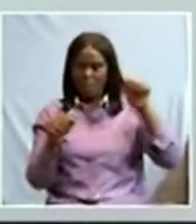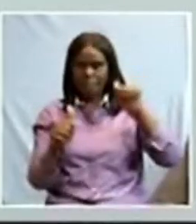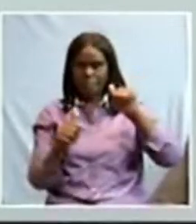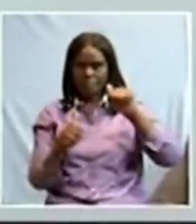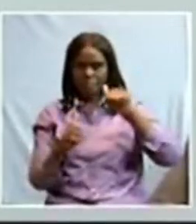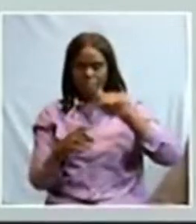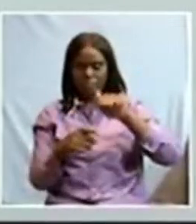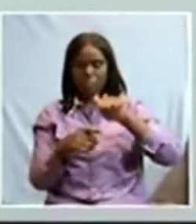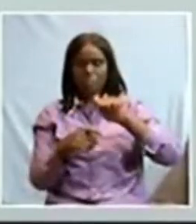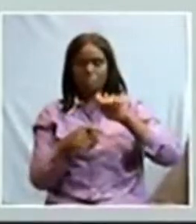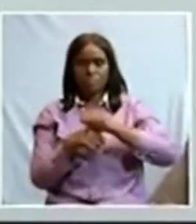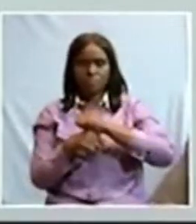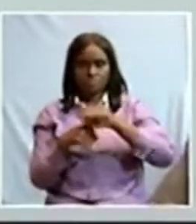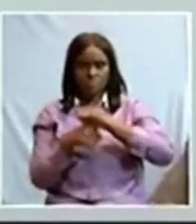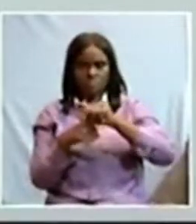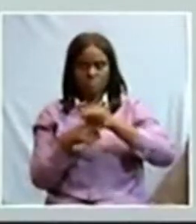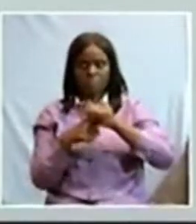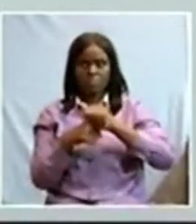told this.